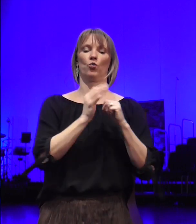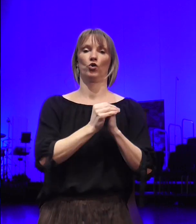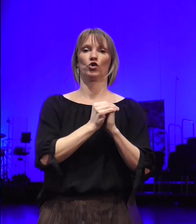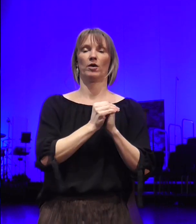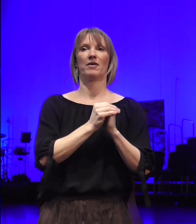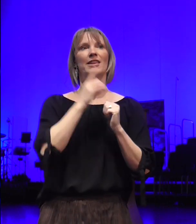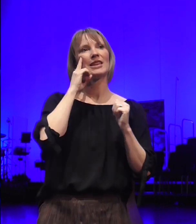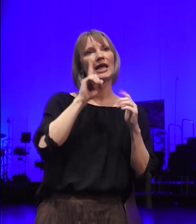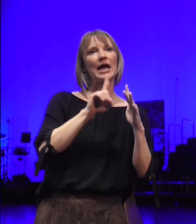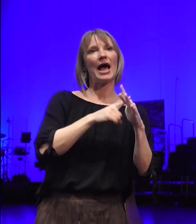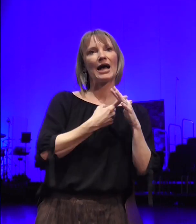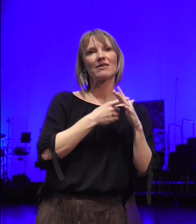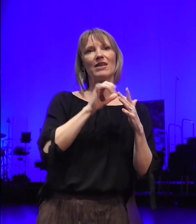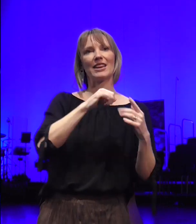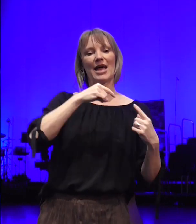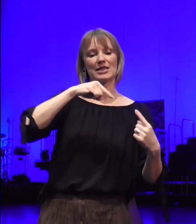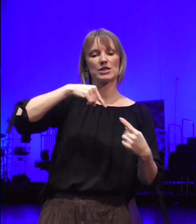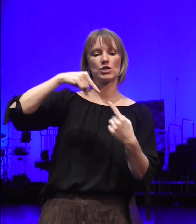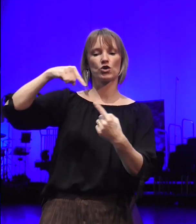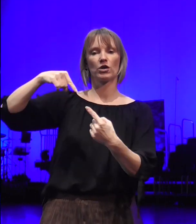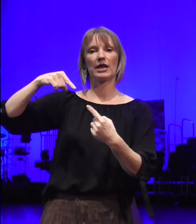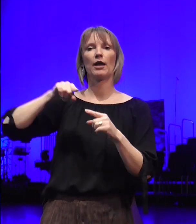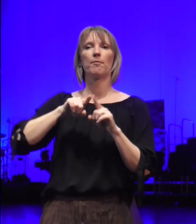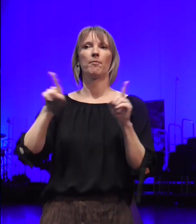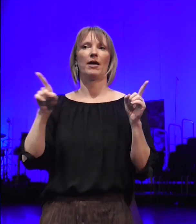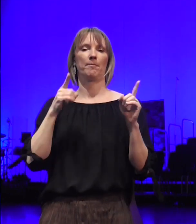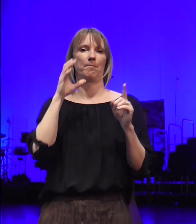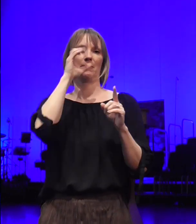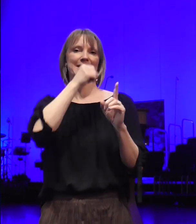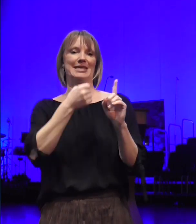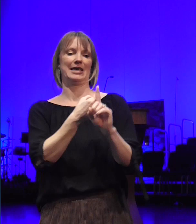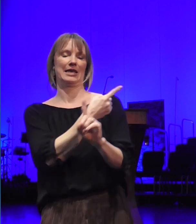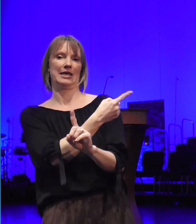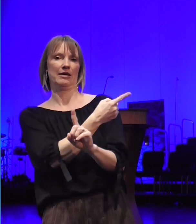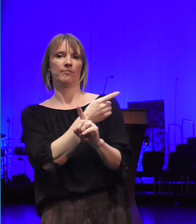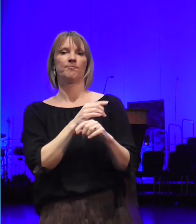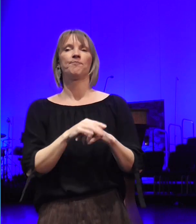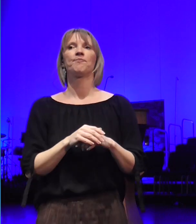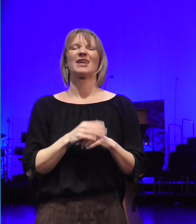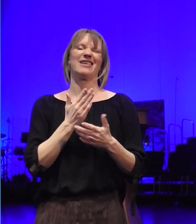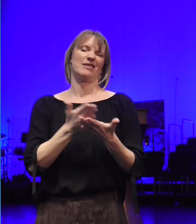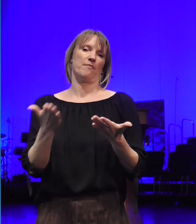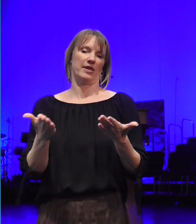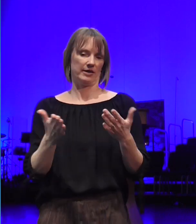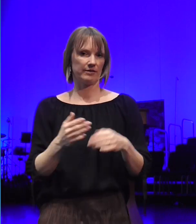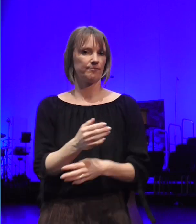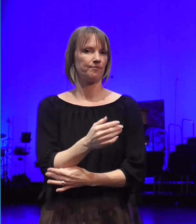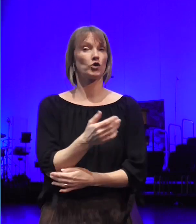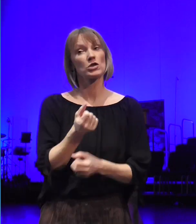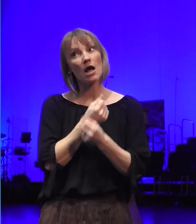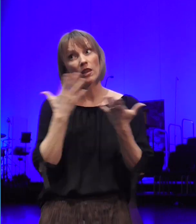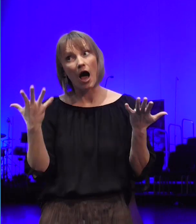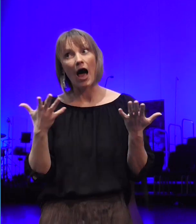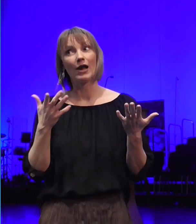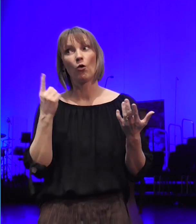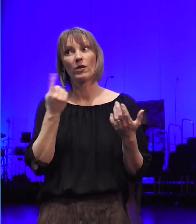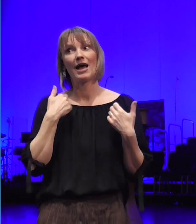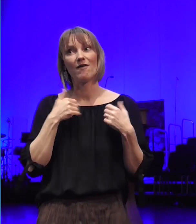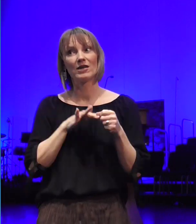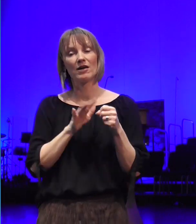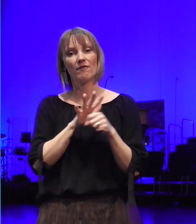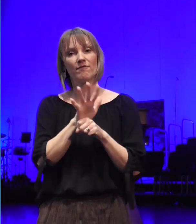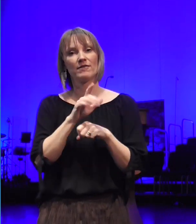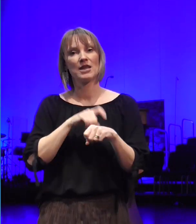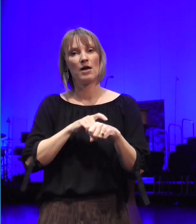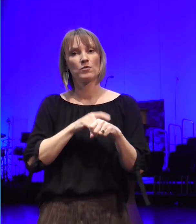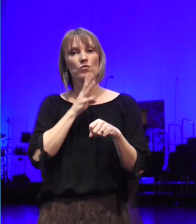we're activating the circuit, but often missing the mark. Here are some of those things. There are a lot of them. I only have enough time to speak to some of